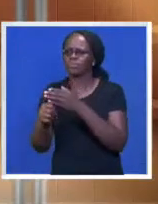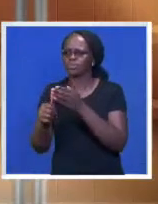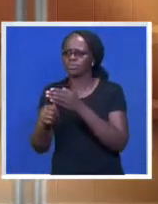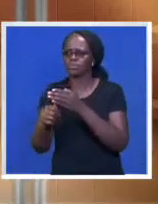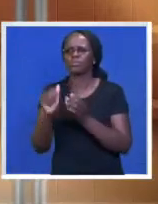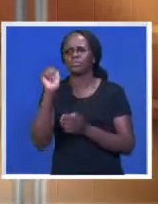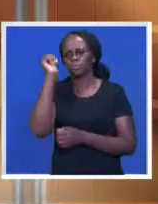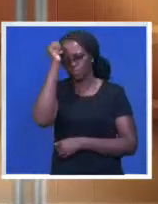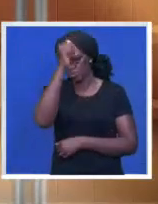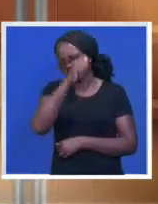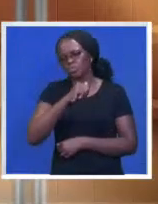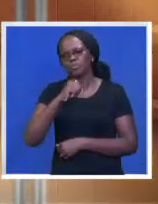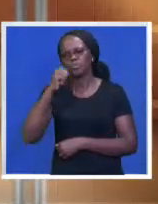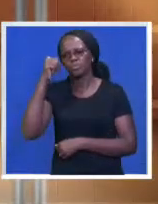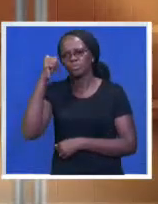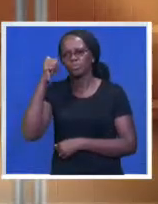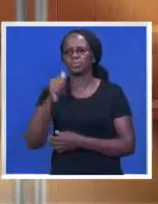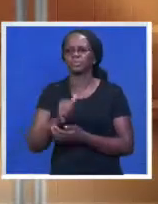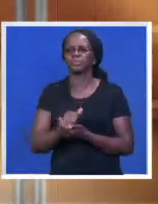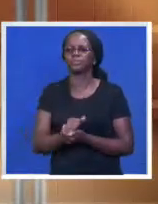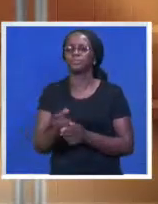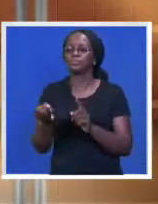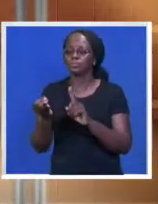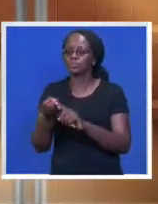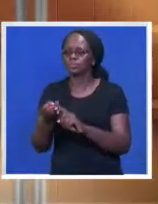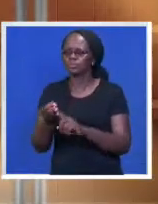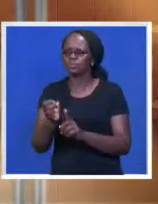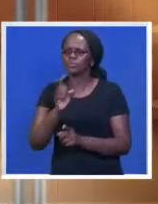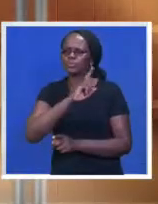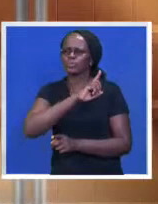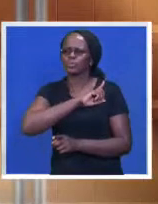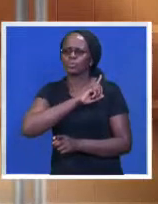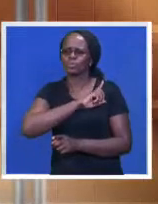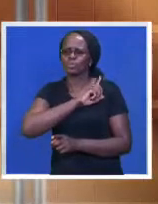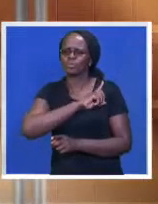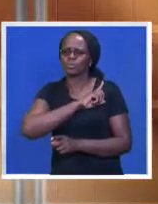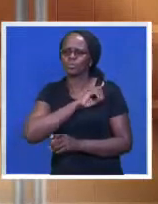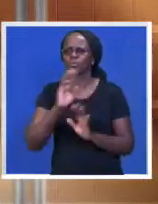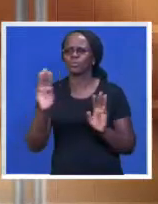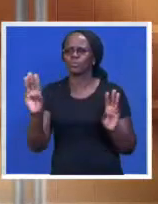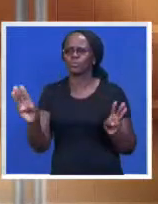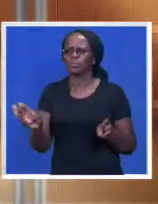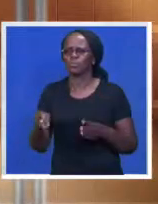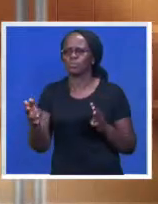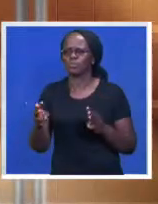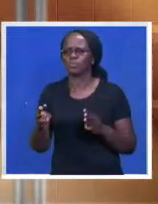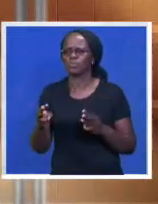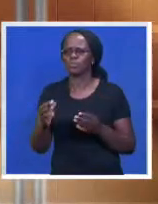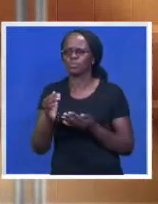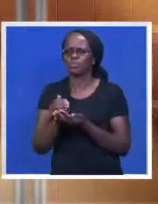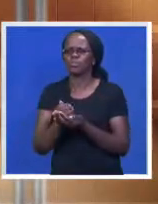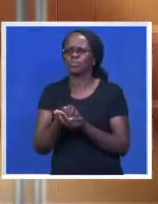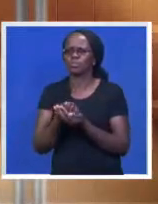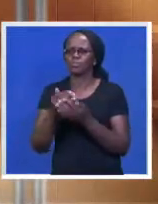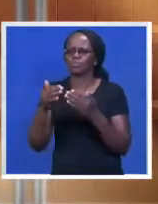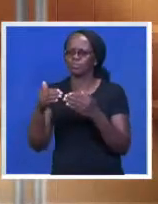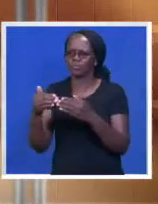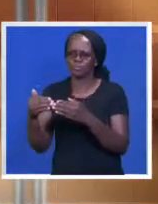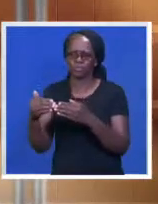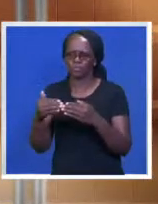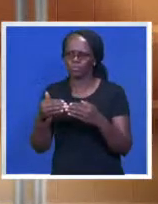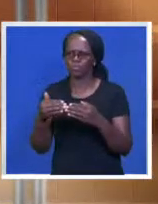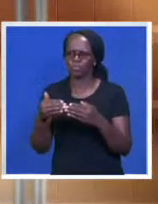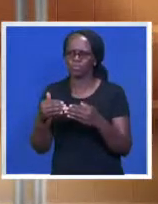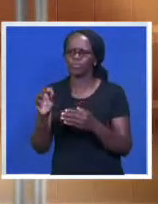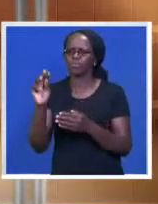Number 2, why should people take care of nature? give 2 reasons.